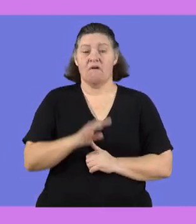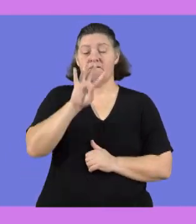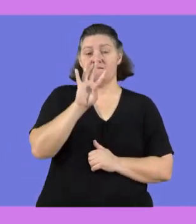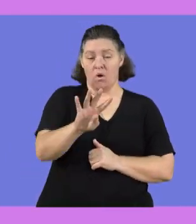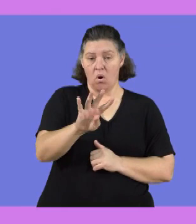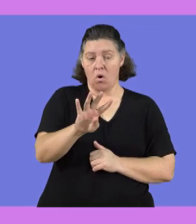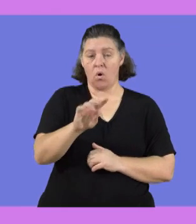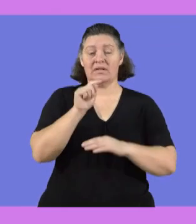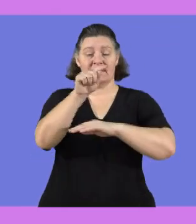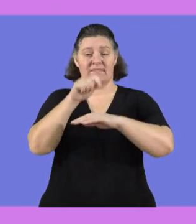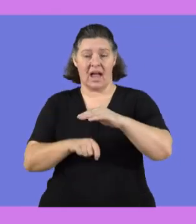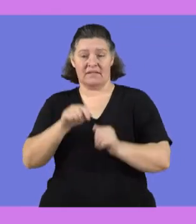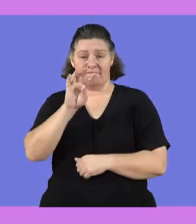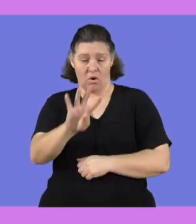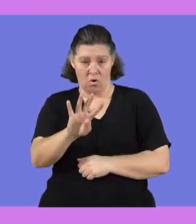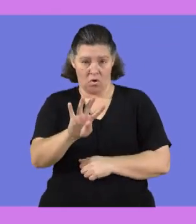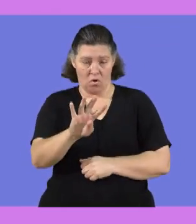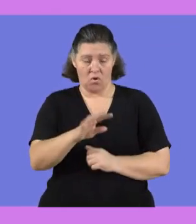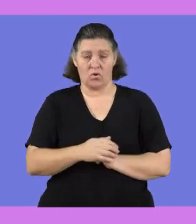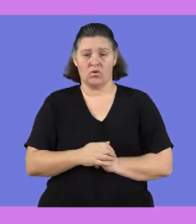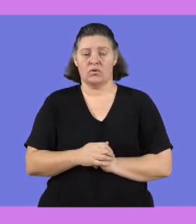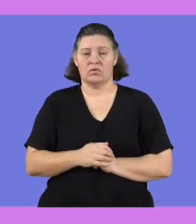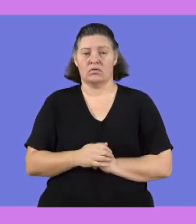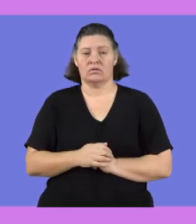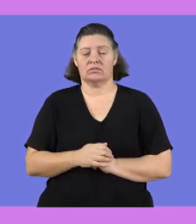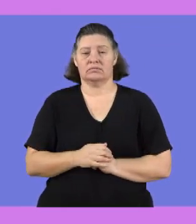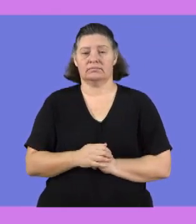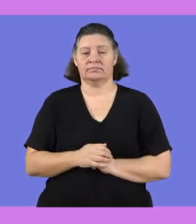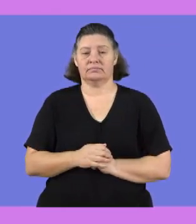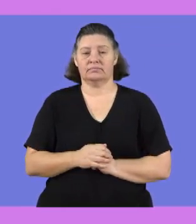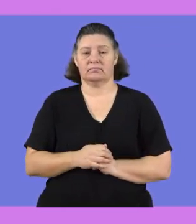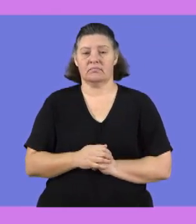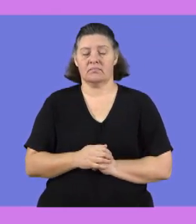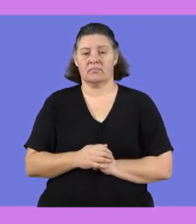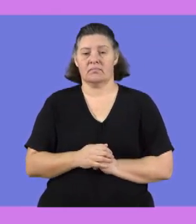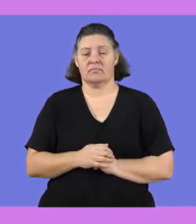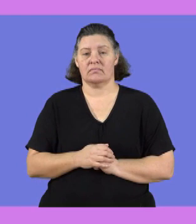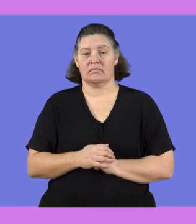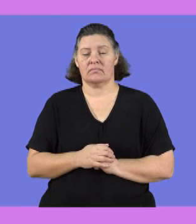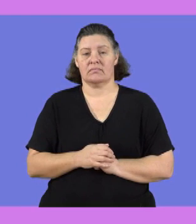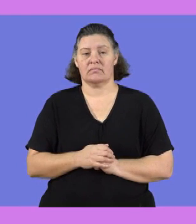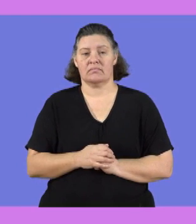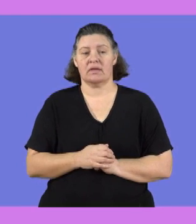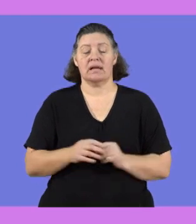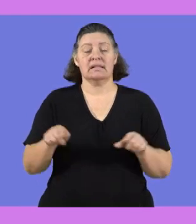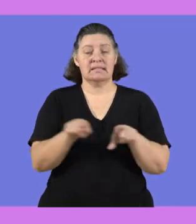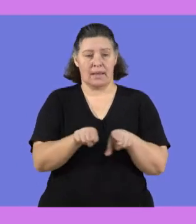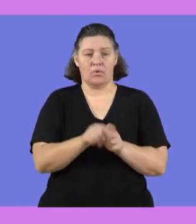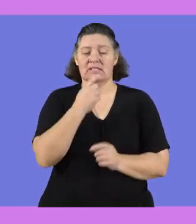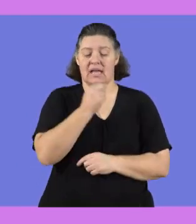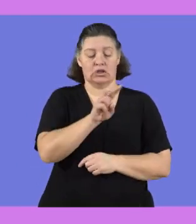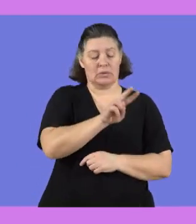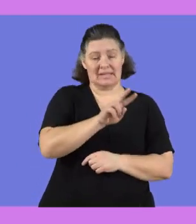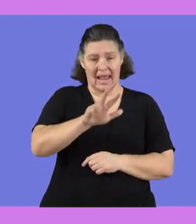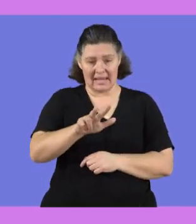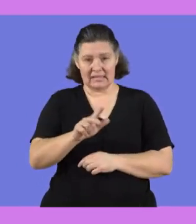28. So 4 divided by 4, we will say 4 divided by 4, and